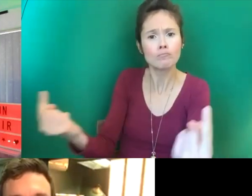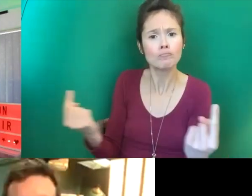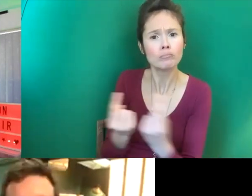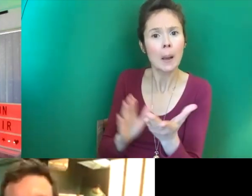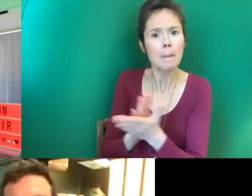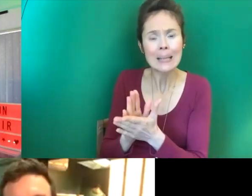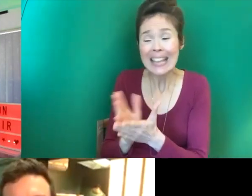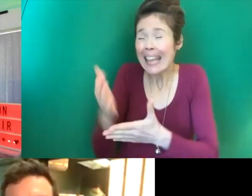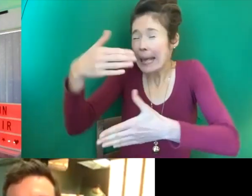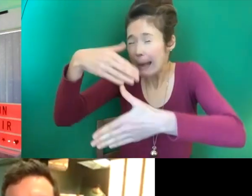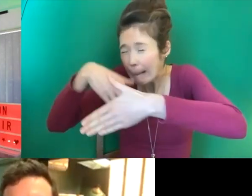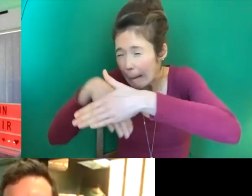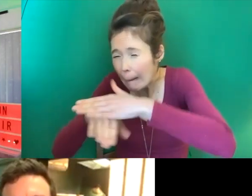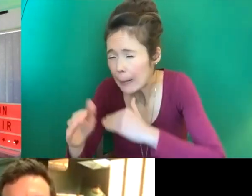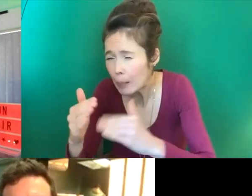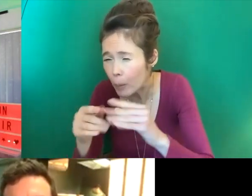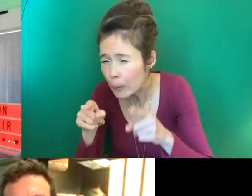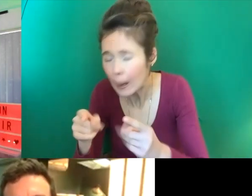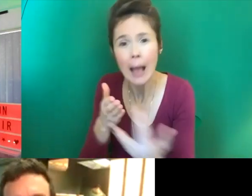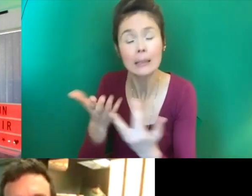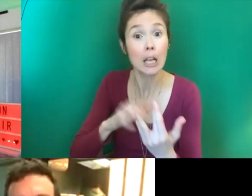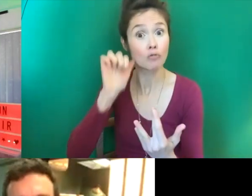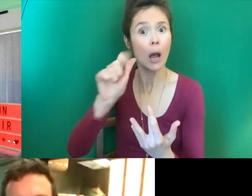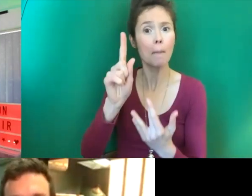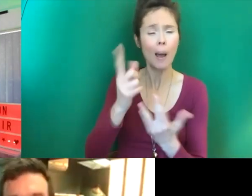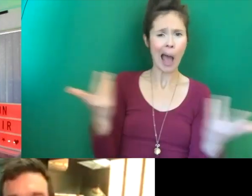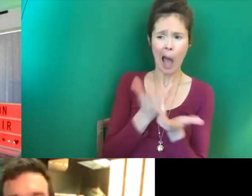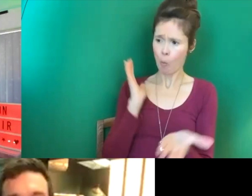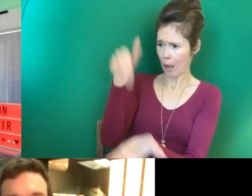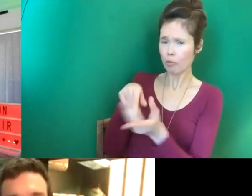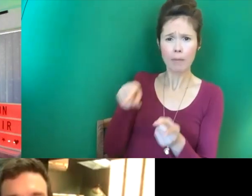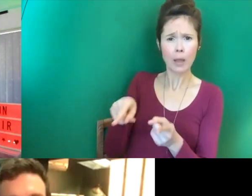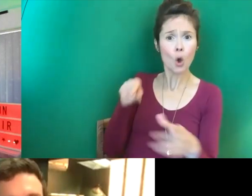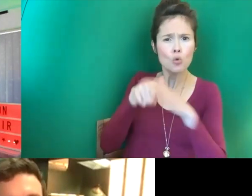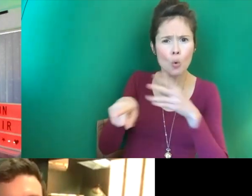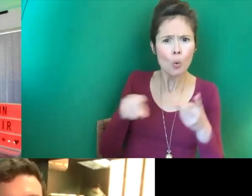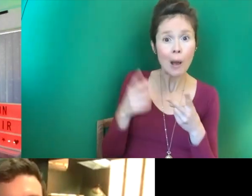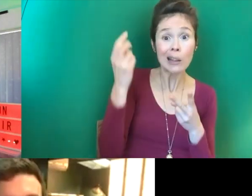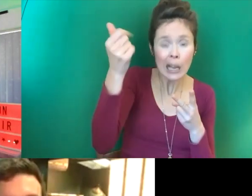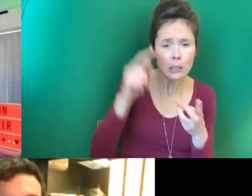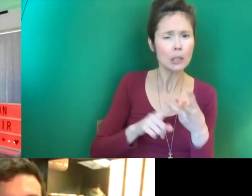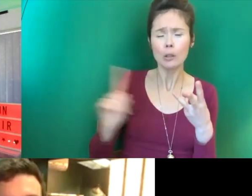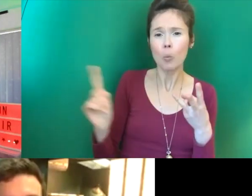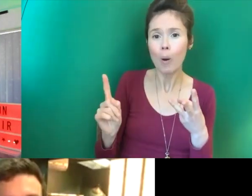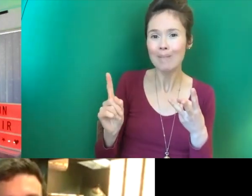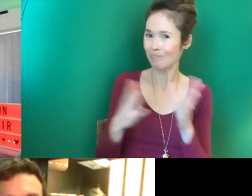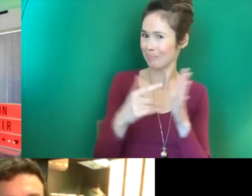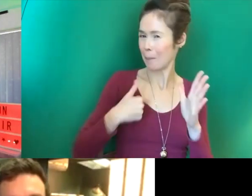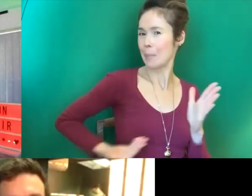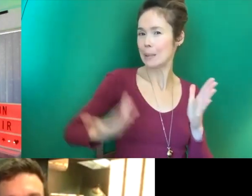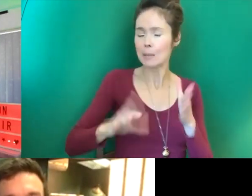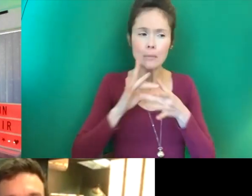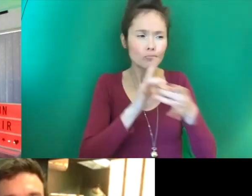inside, it's how you get here. So for us, things like building relationships with accessible cab drivers, wheelchair cab drivers, has been